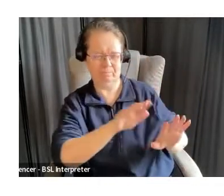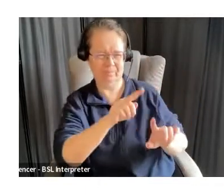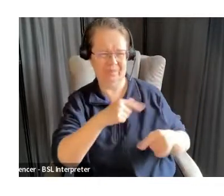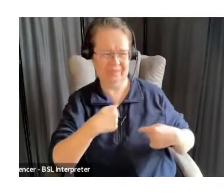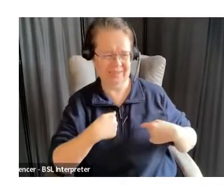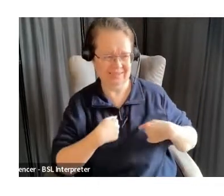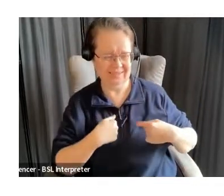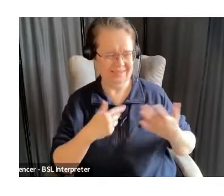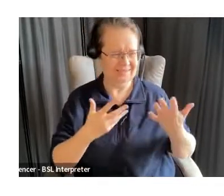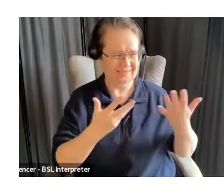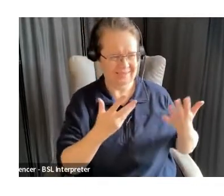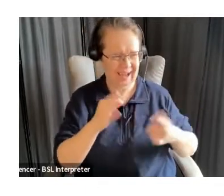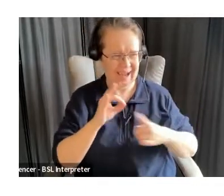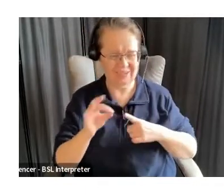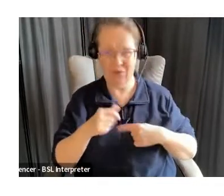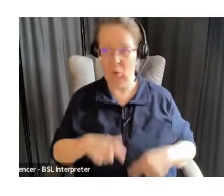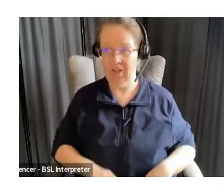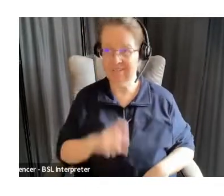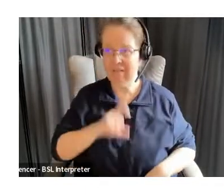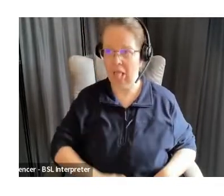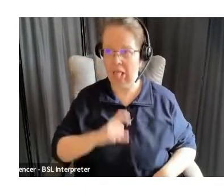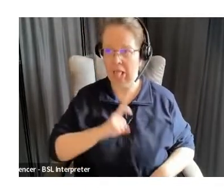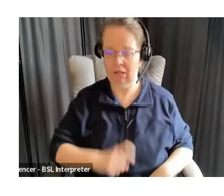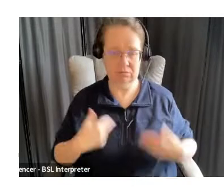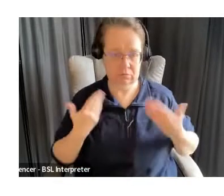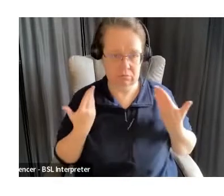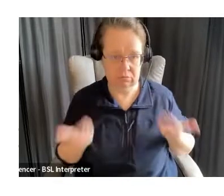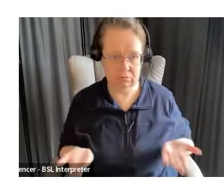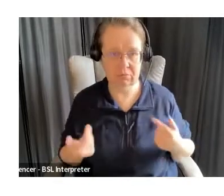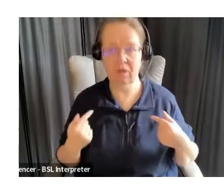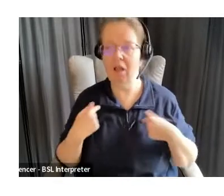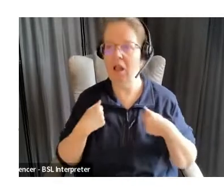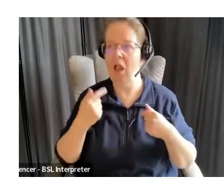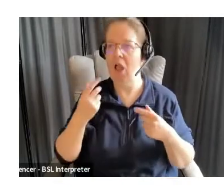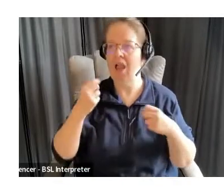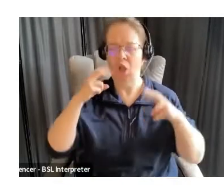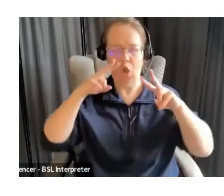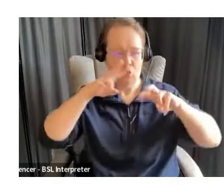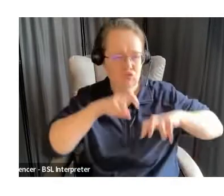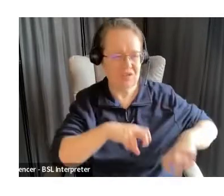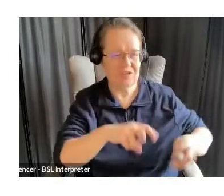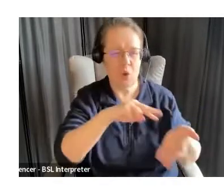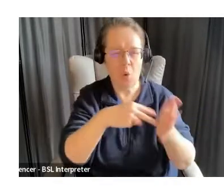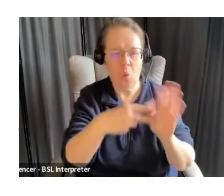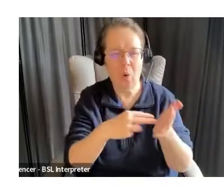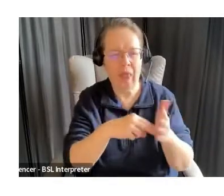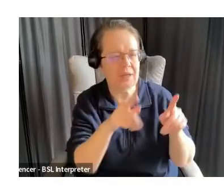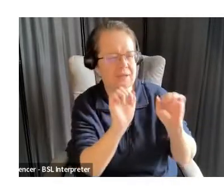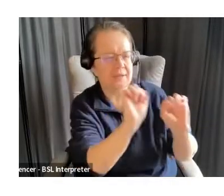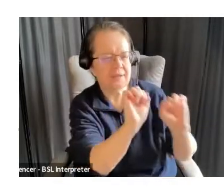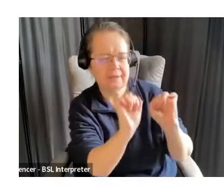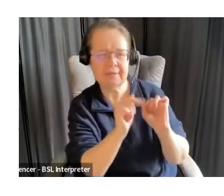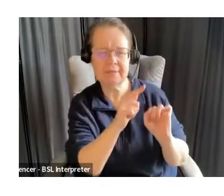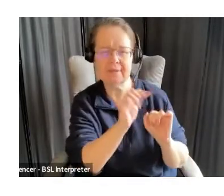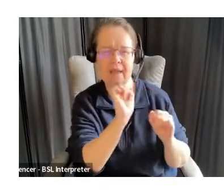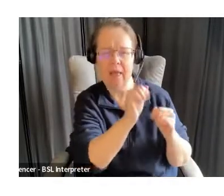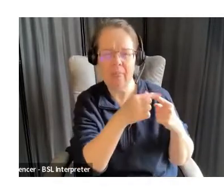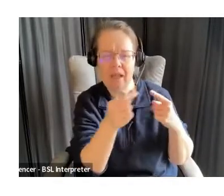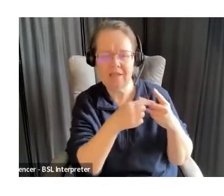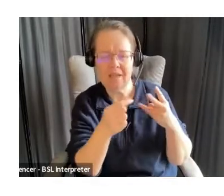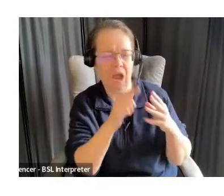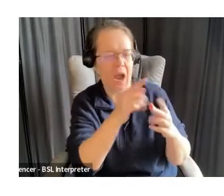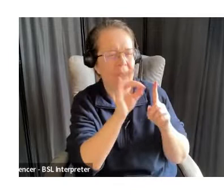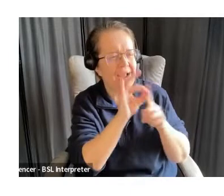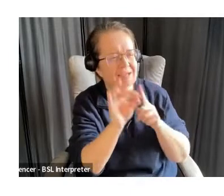they'll be in an interview. And they say things like, research the organization, try to find out what type of interview they're going to